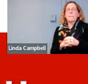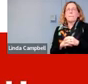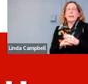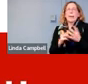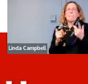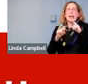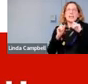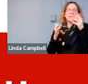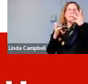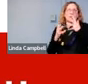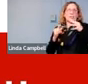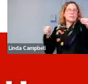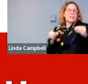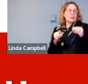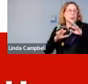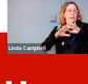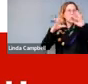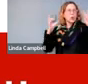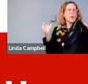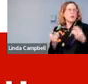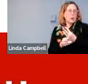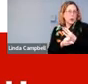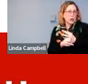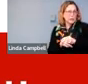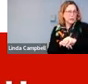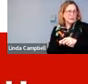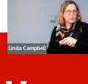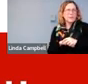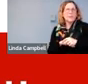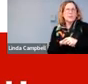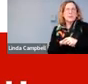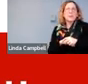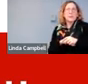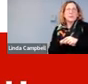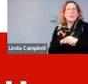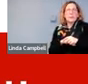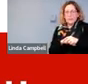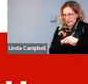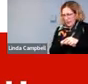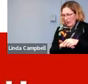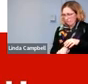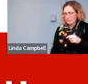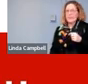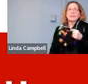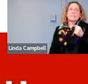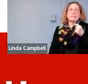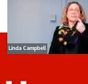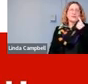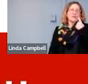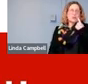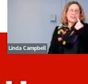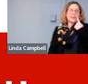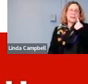there, it's where it's from, but unfortunately it has been introduced worldwide.